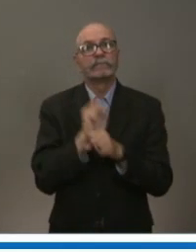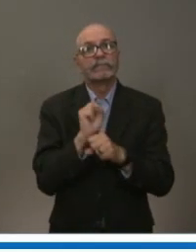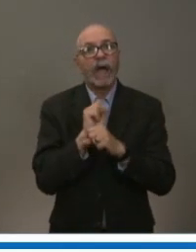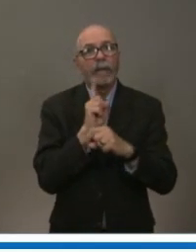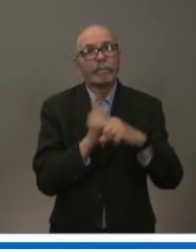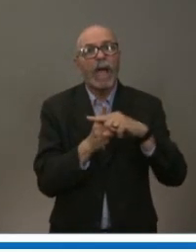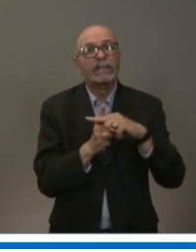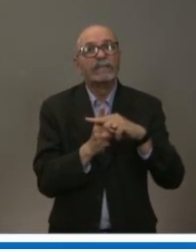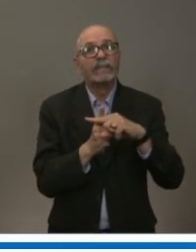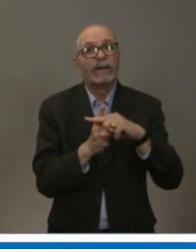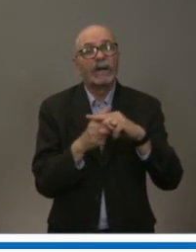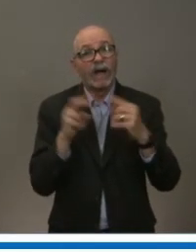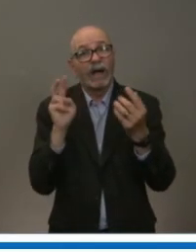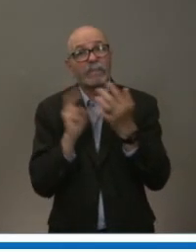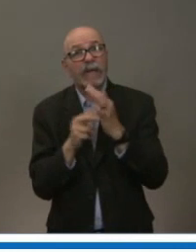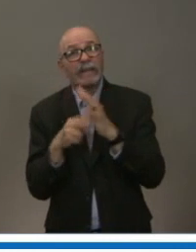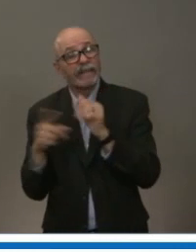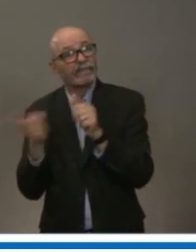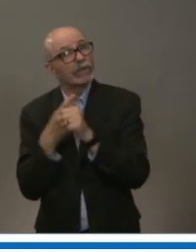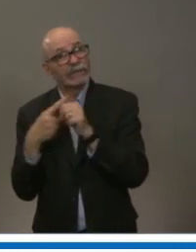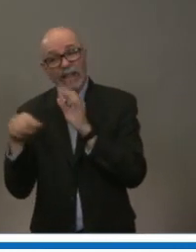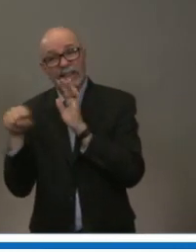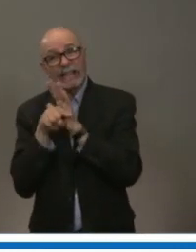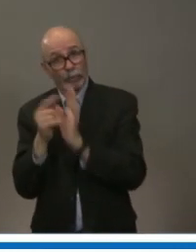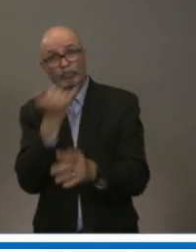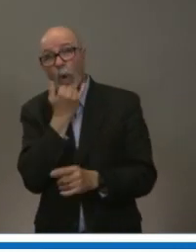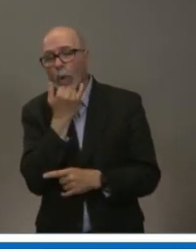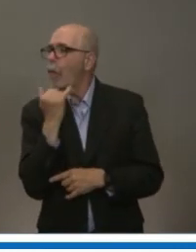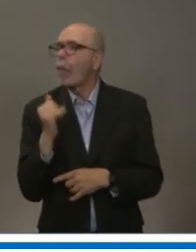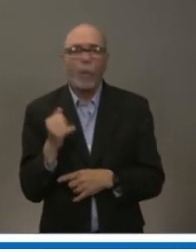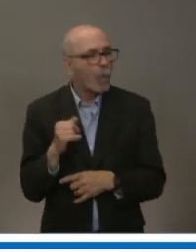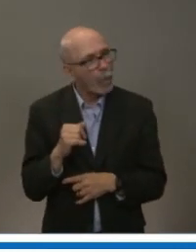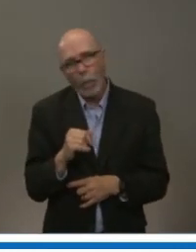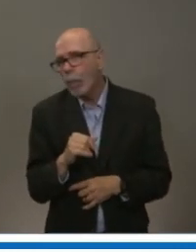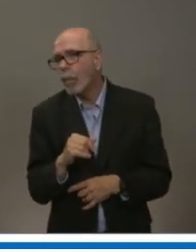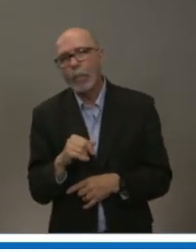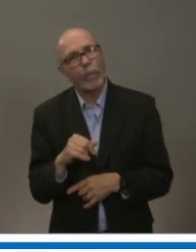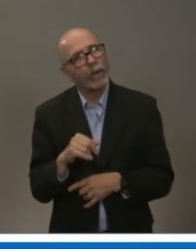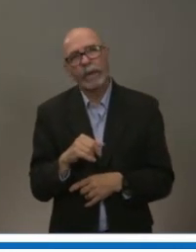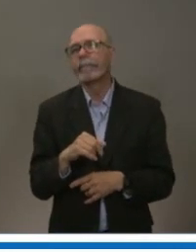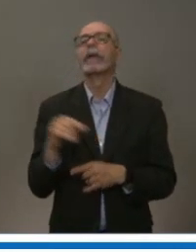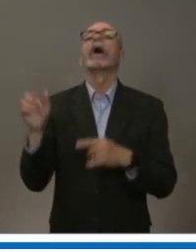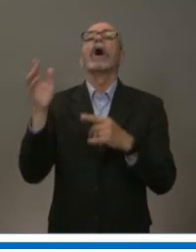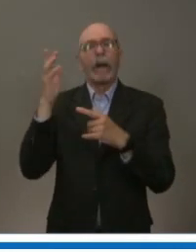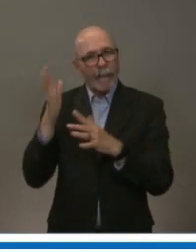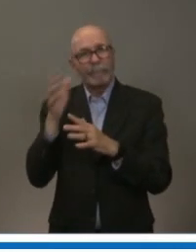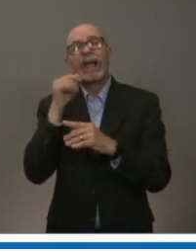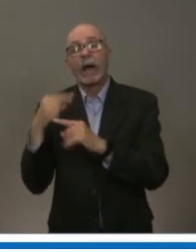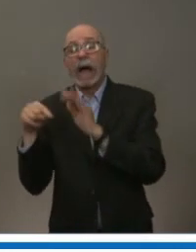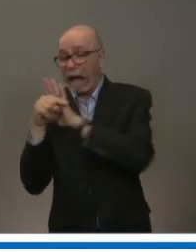test was wrong. It means that you didn't had COVID at the time of that first test, and then you've been